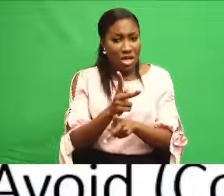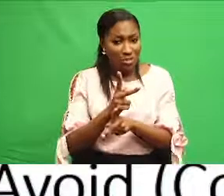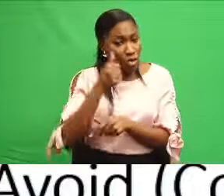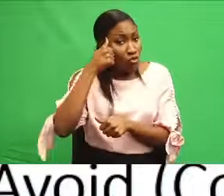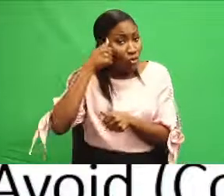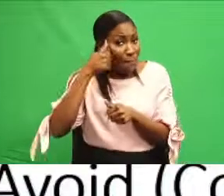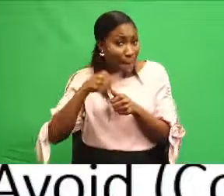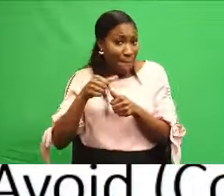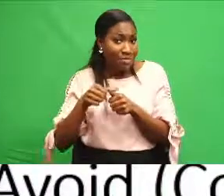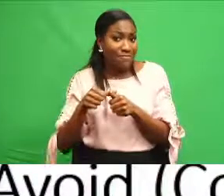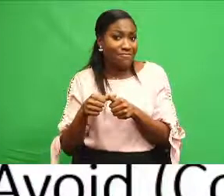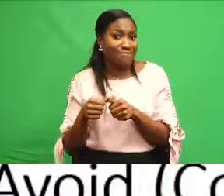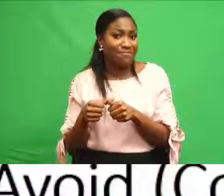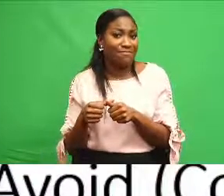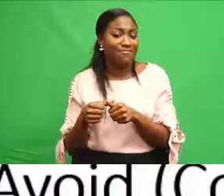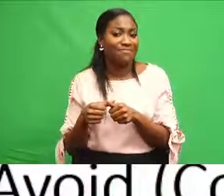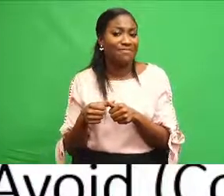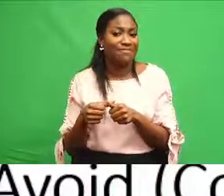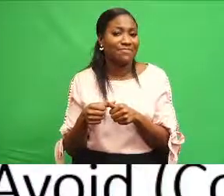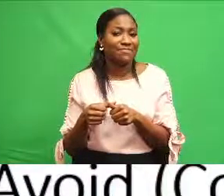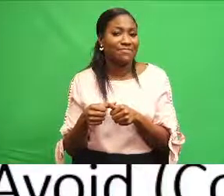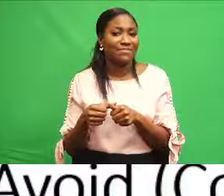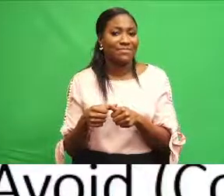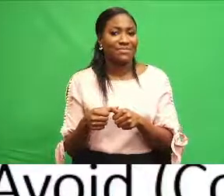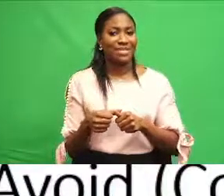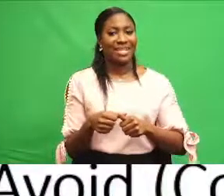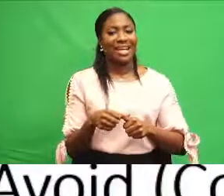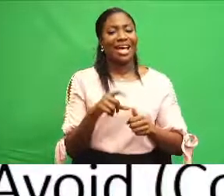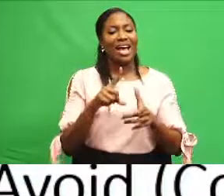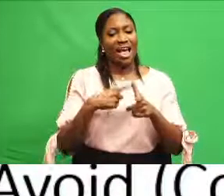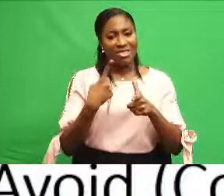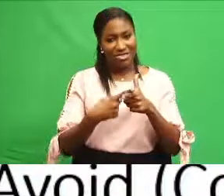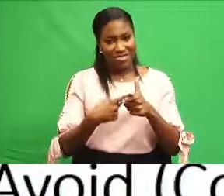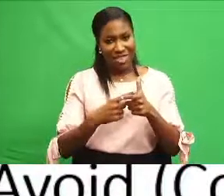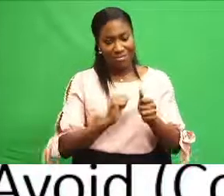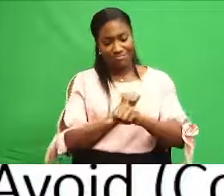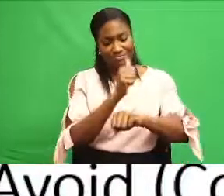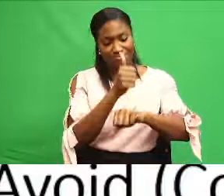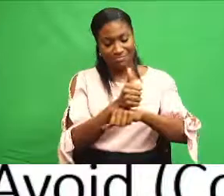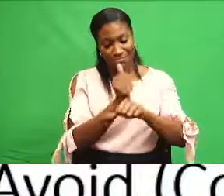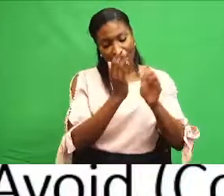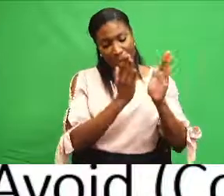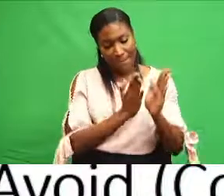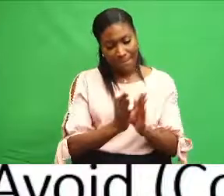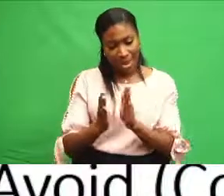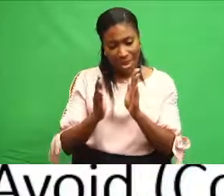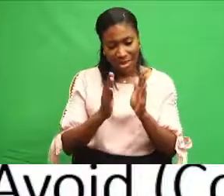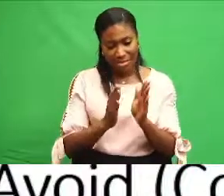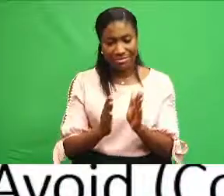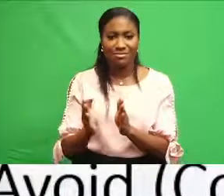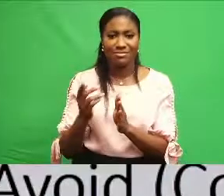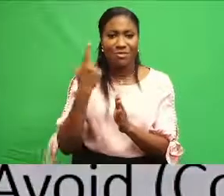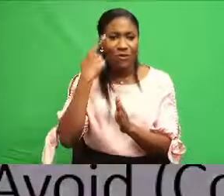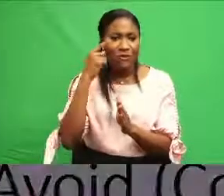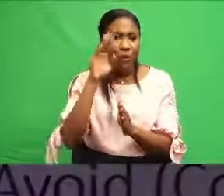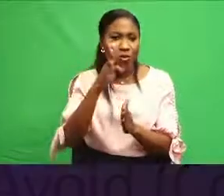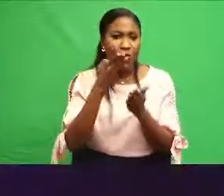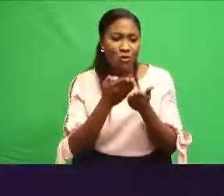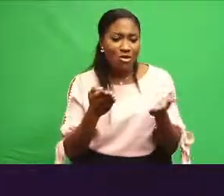in mind and initiate an estate plan. Obviously, anytime you say